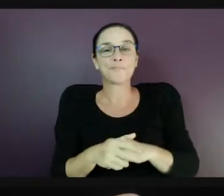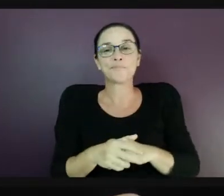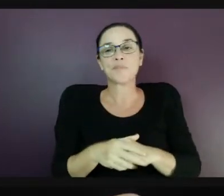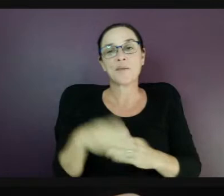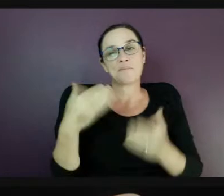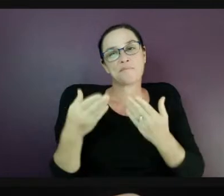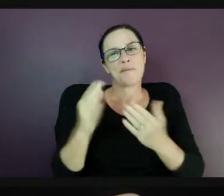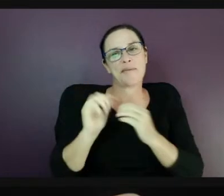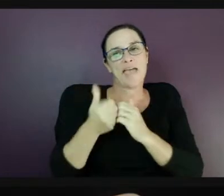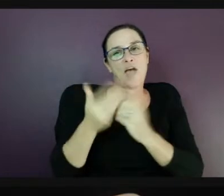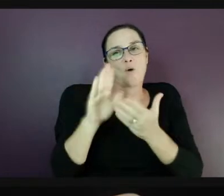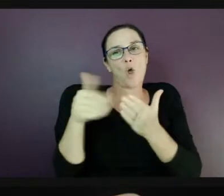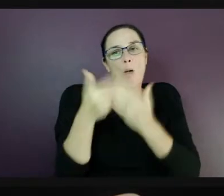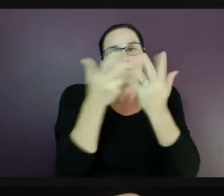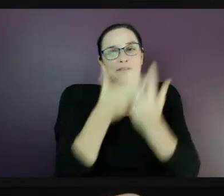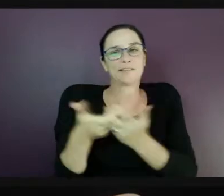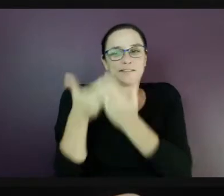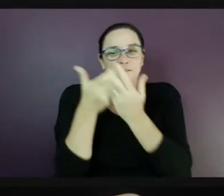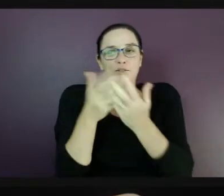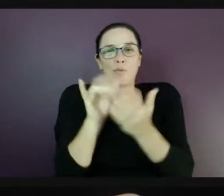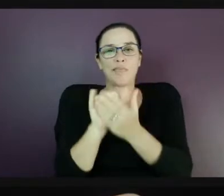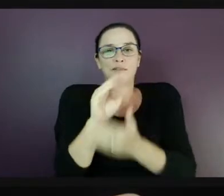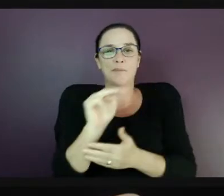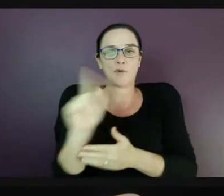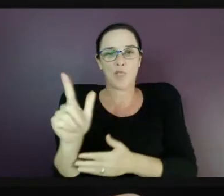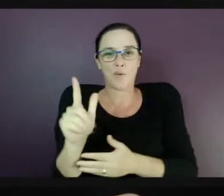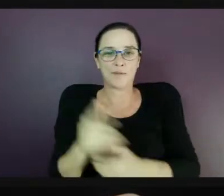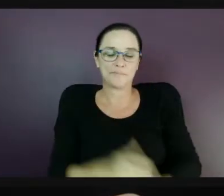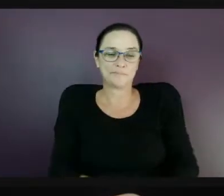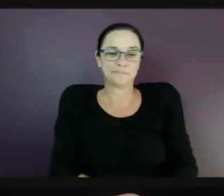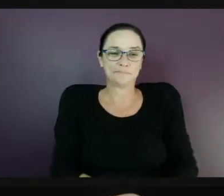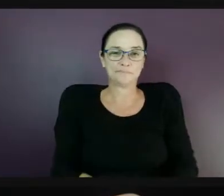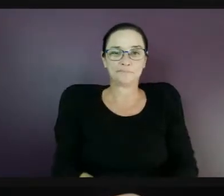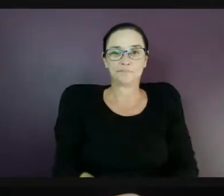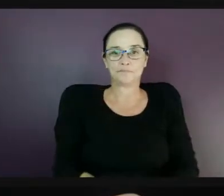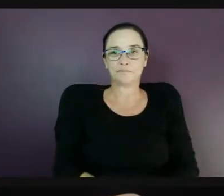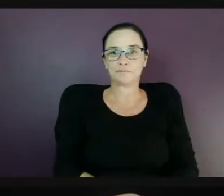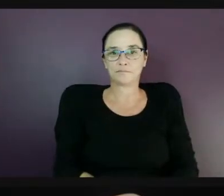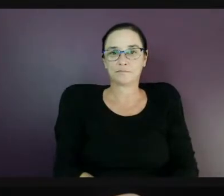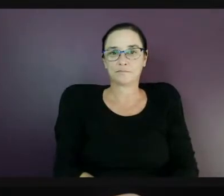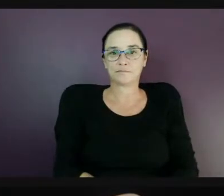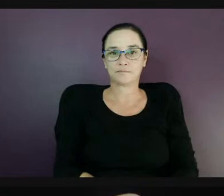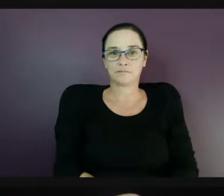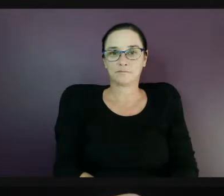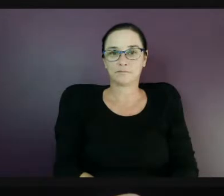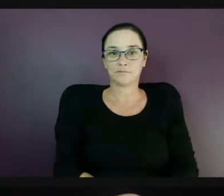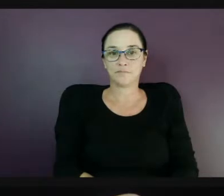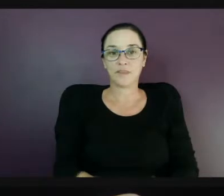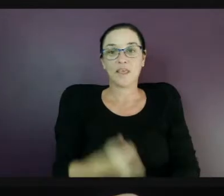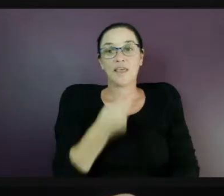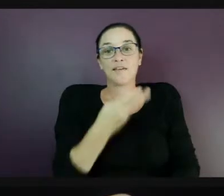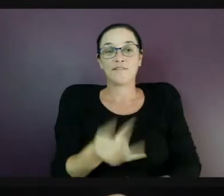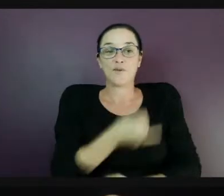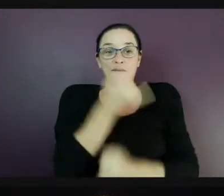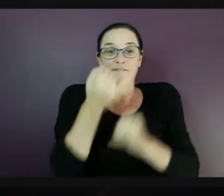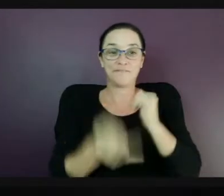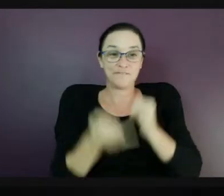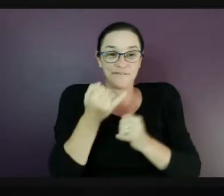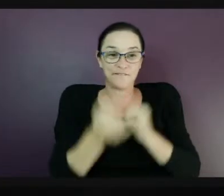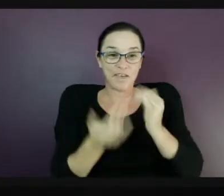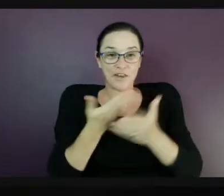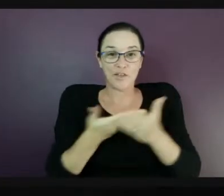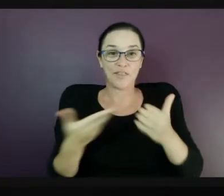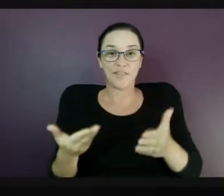there. So that is Mauna Loa update for the week. A few final things. Volcano Watch this